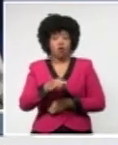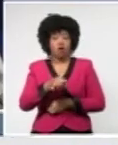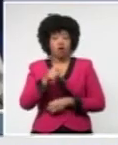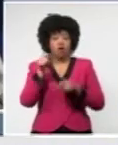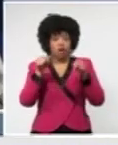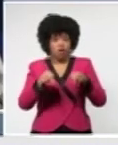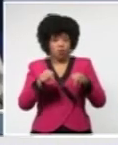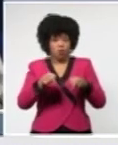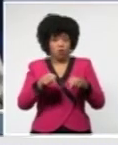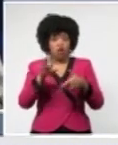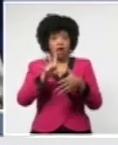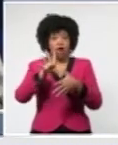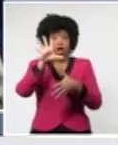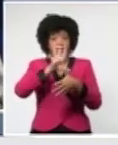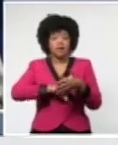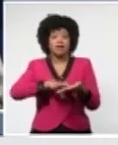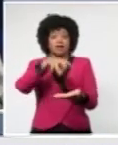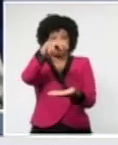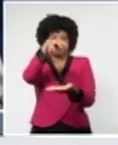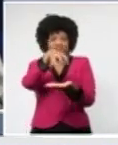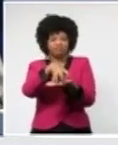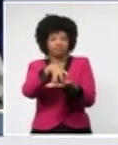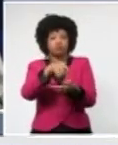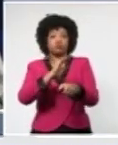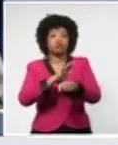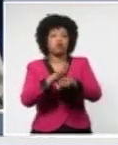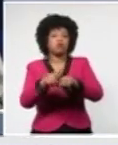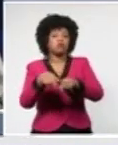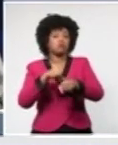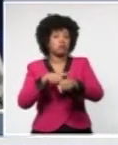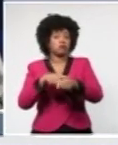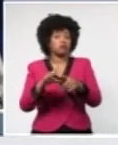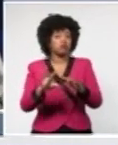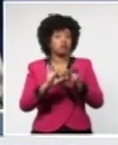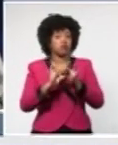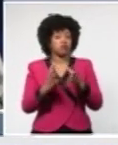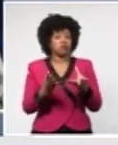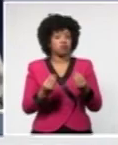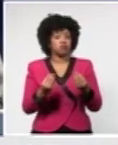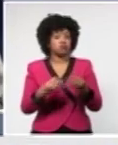124,417 cases in a single day yesterday, and it already accumulates